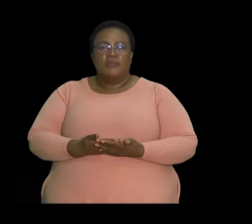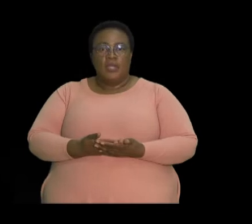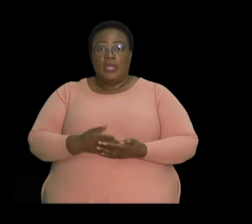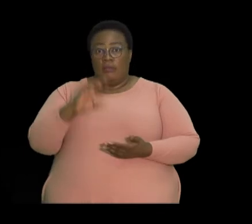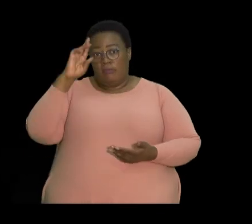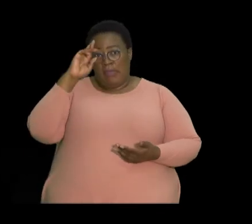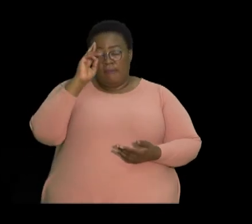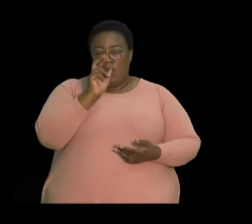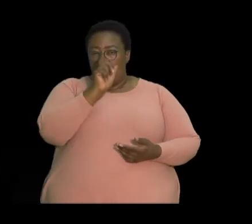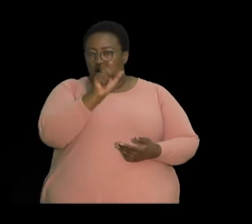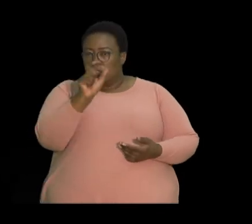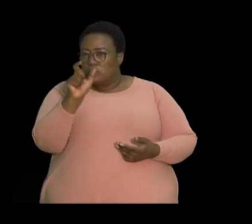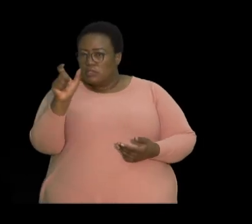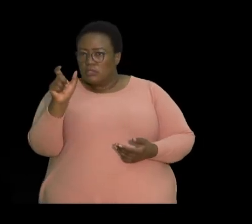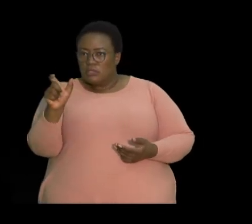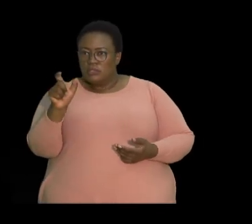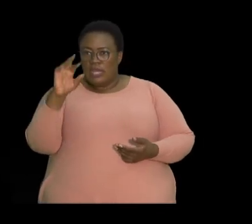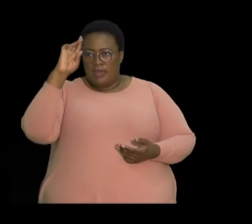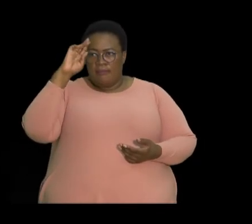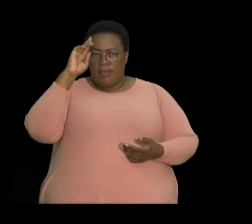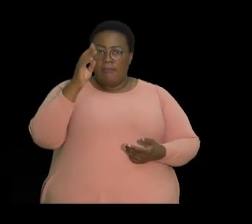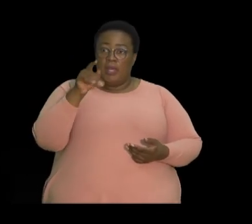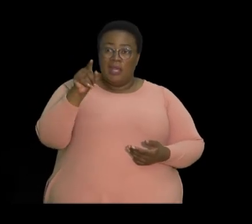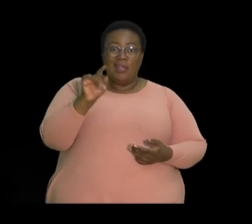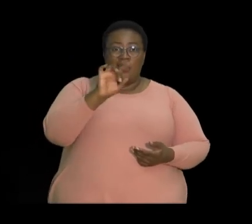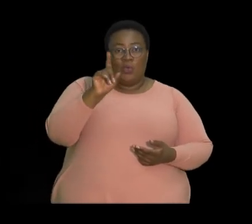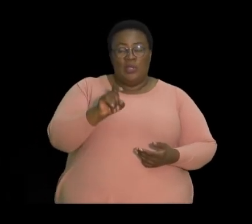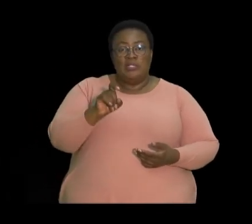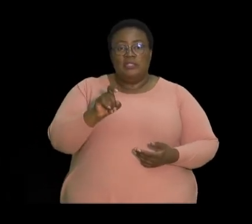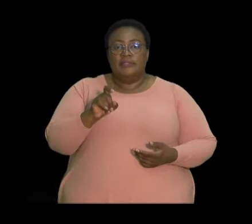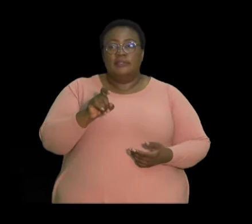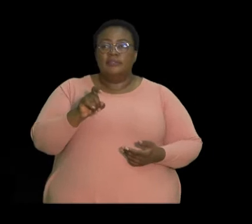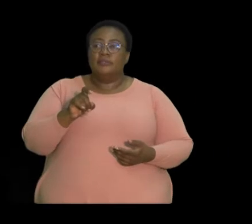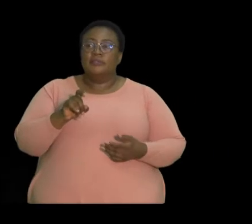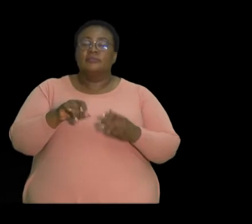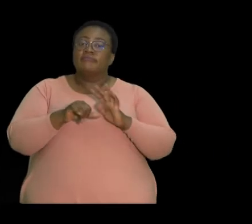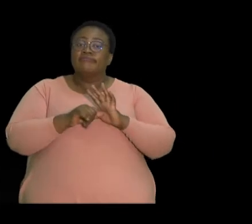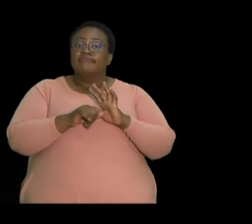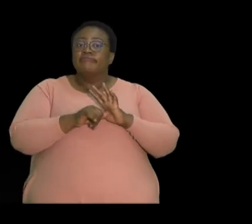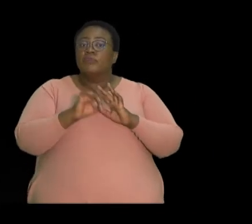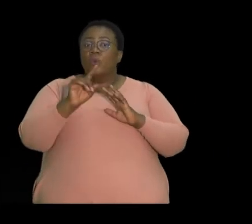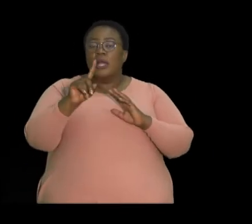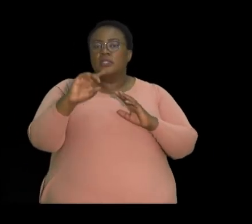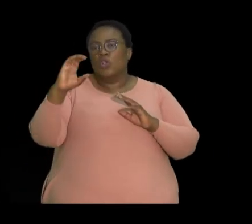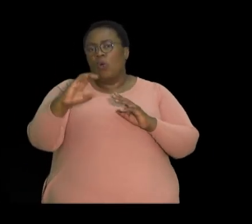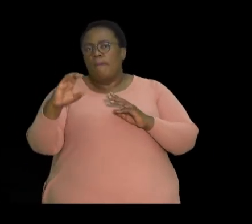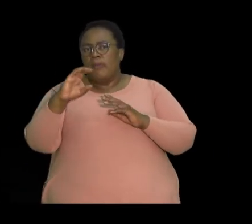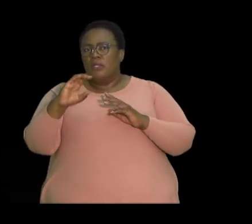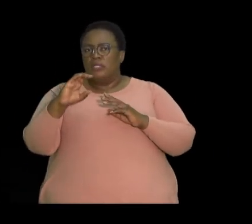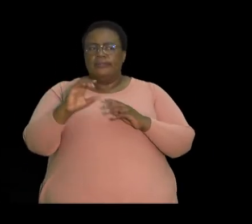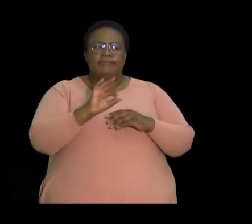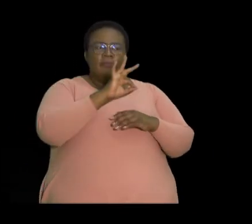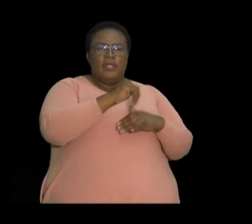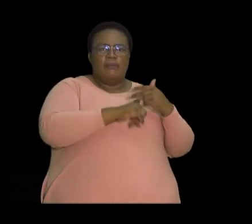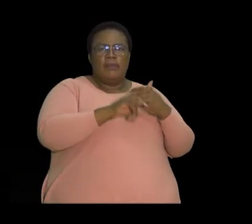that mainly on this previous question that we have here, the big idea here was this is compounded quarterly, so